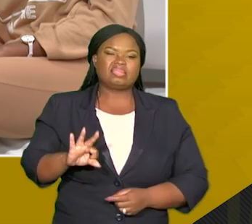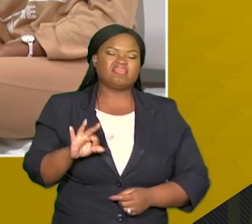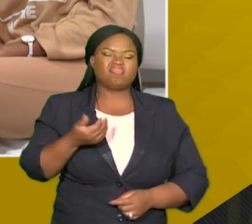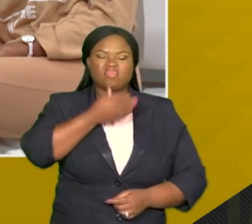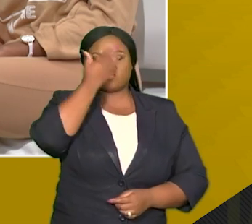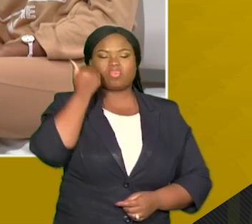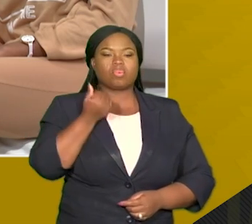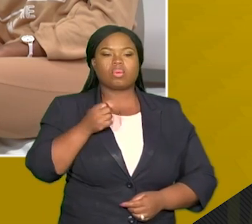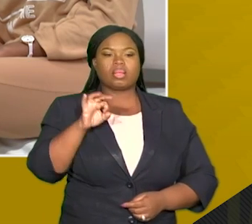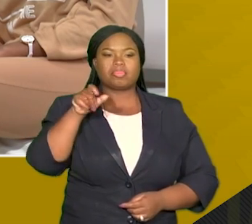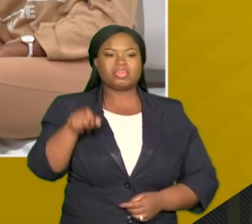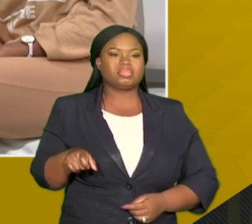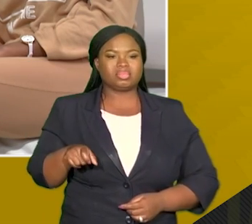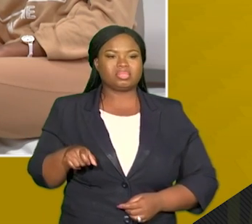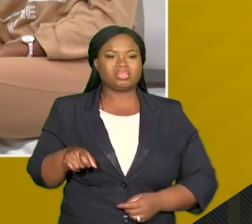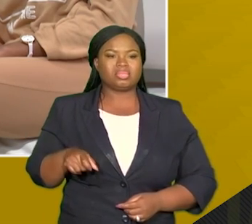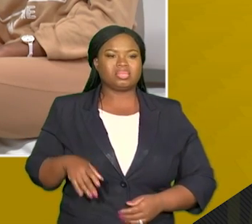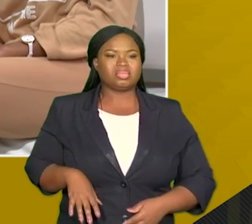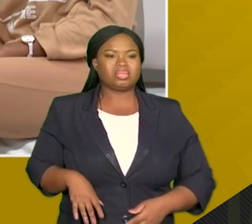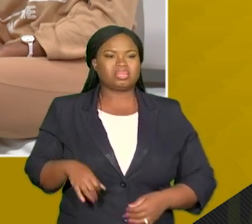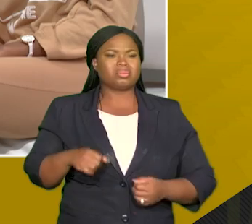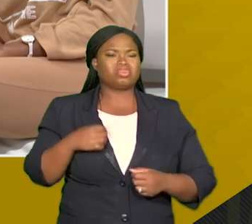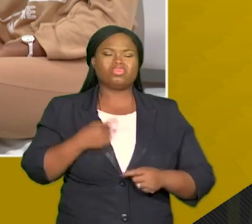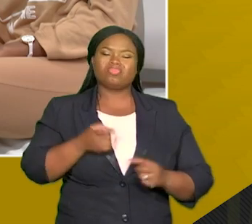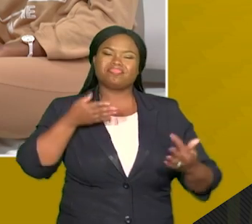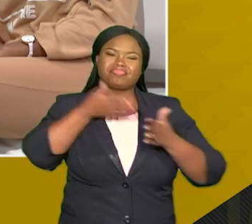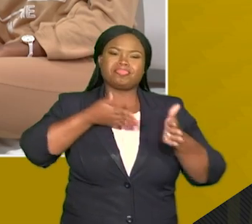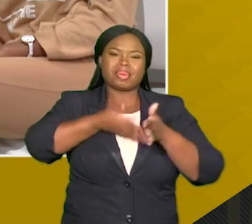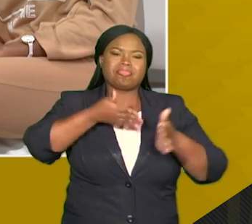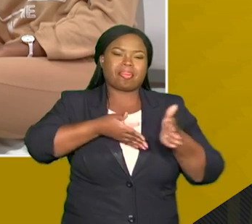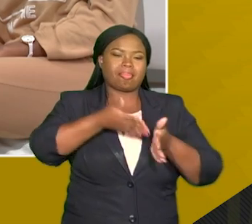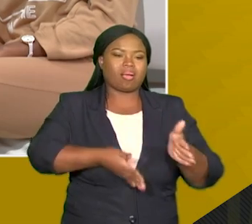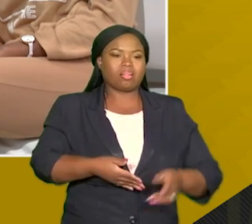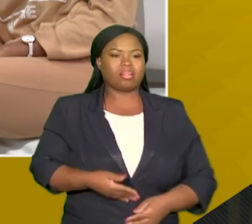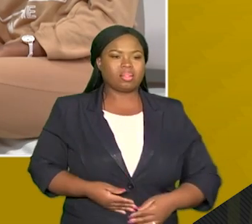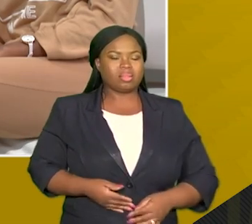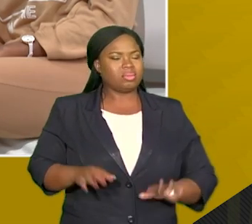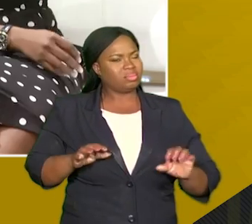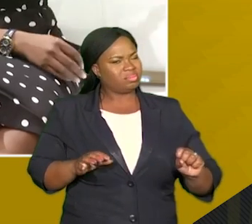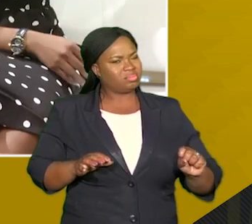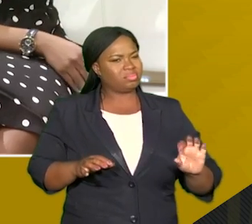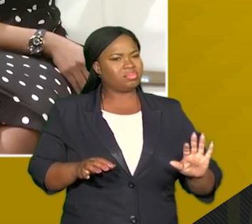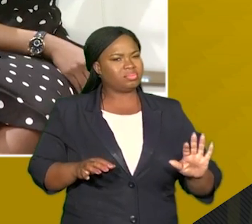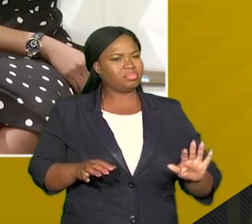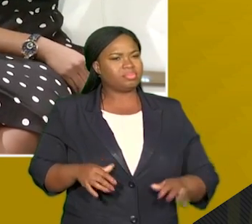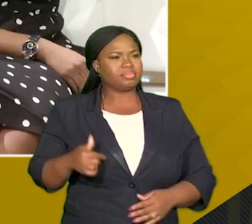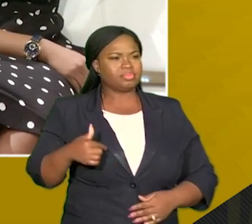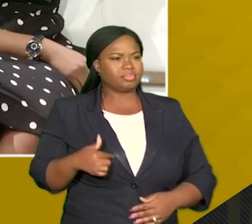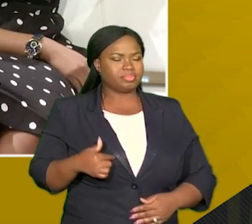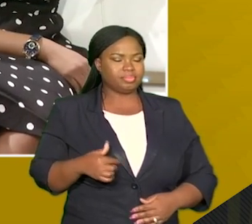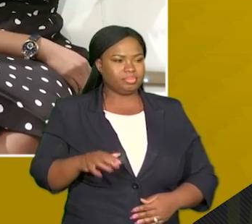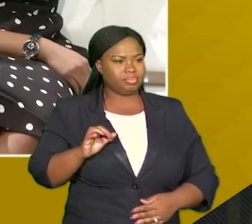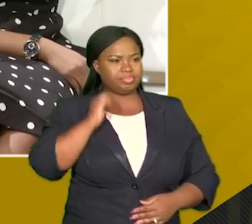anybody at the hot office, believe you me, you will never be assist. They will send you from pillar to post. Okay, but let me come to you. I'm